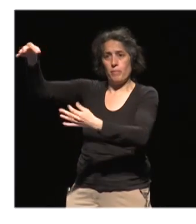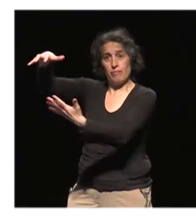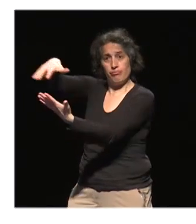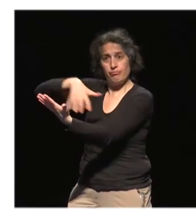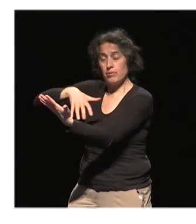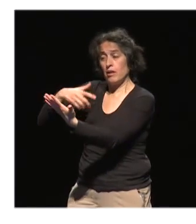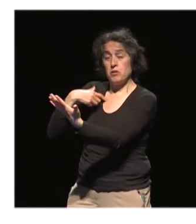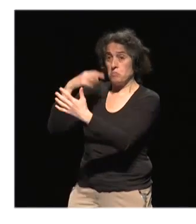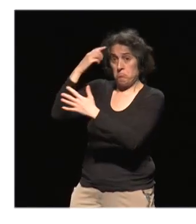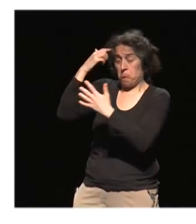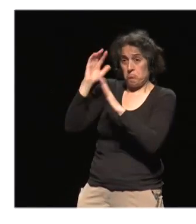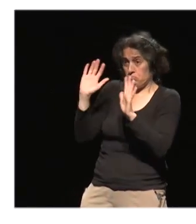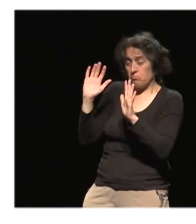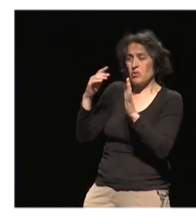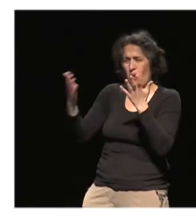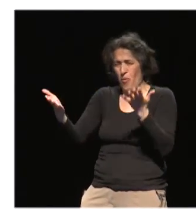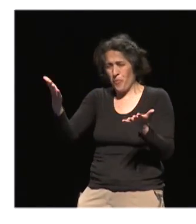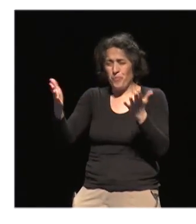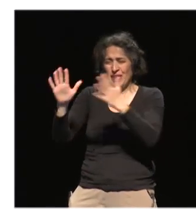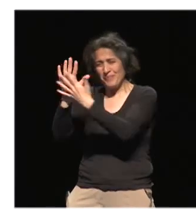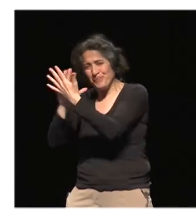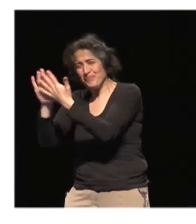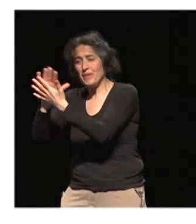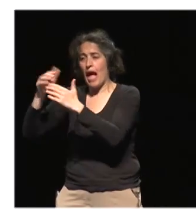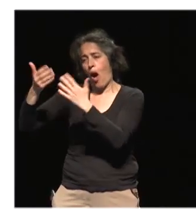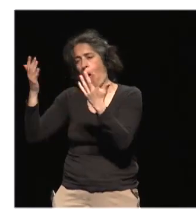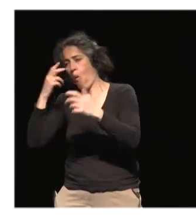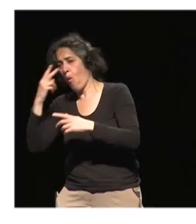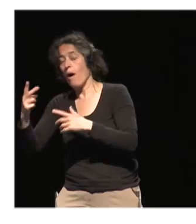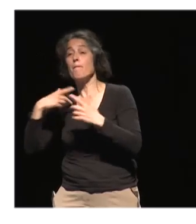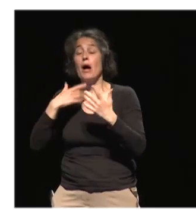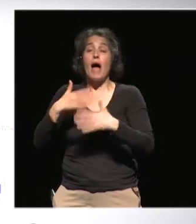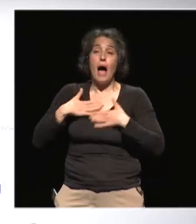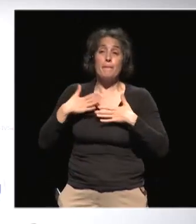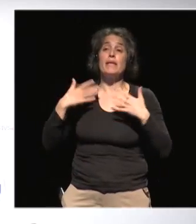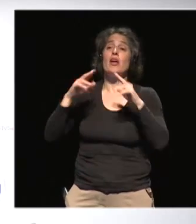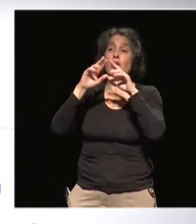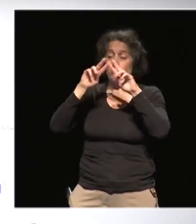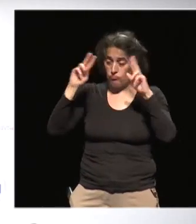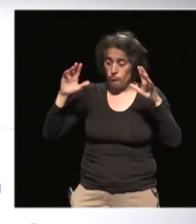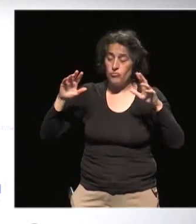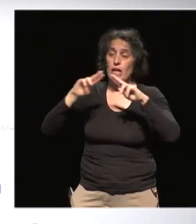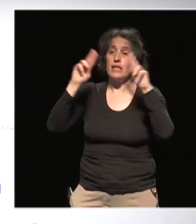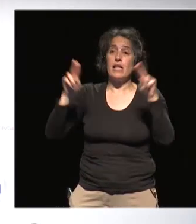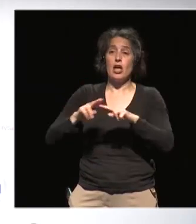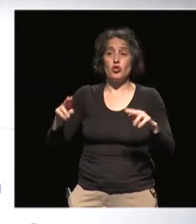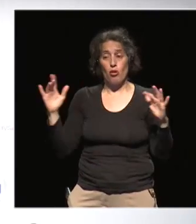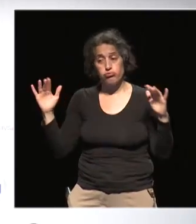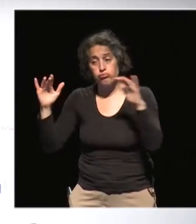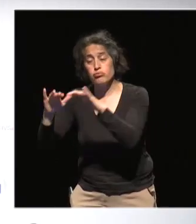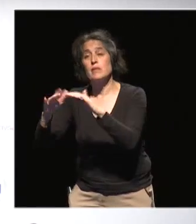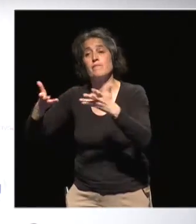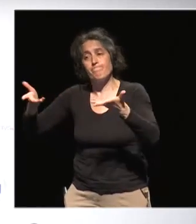rightful role as a party to the UNFCCC and as members of the global community to ensure that all is not lost, of